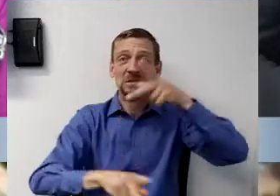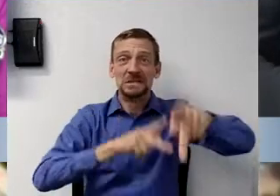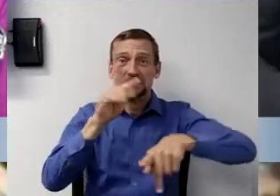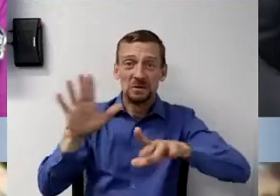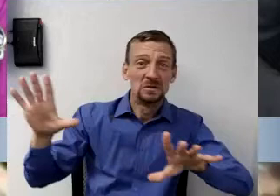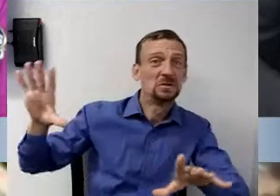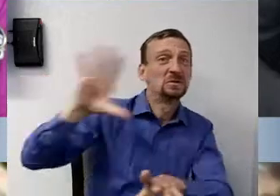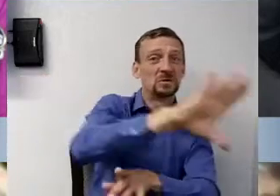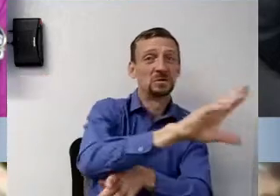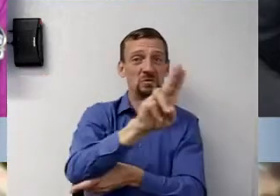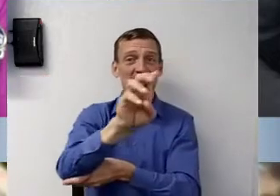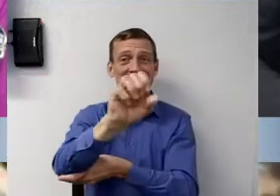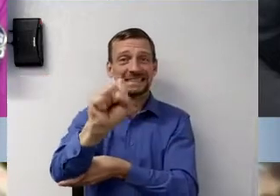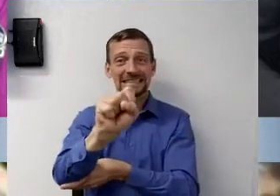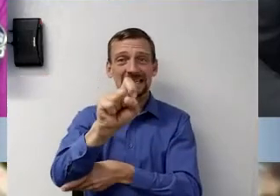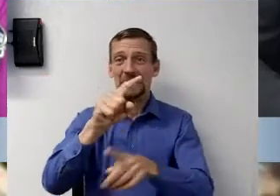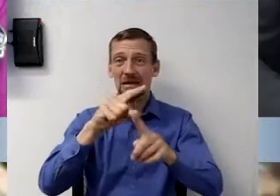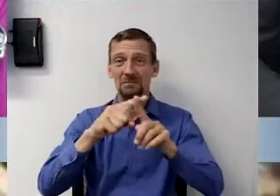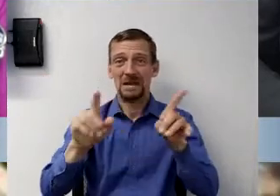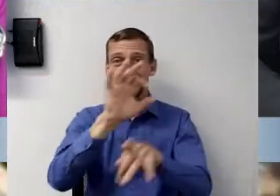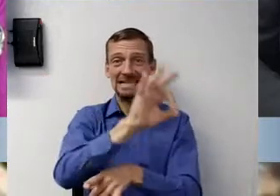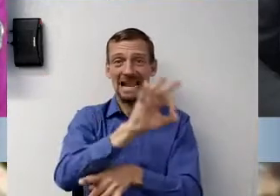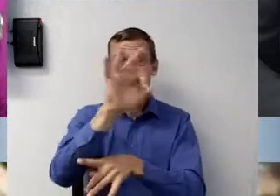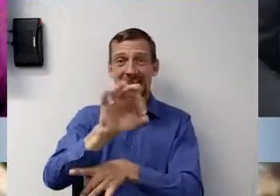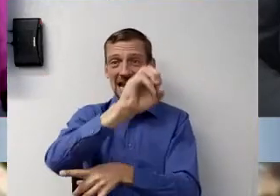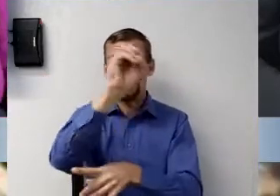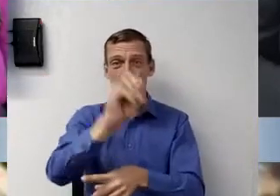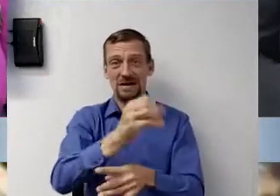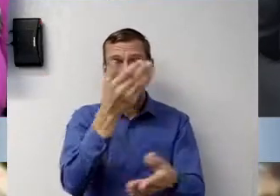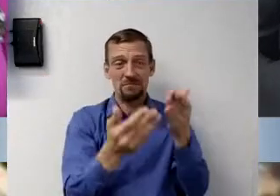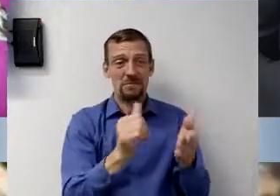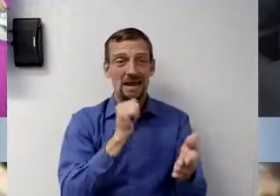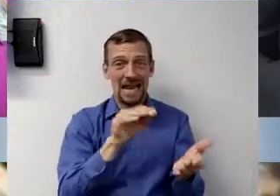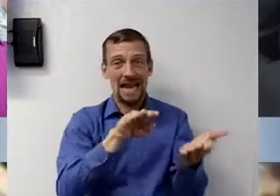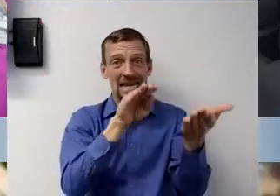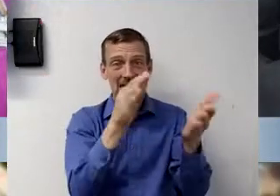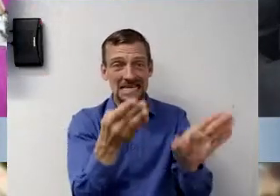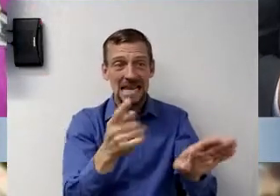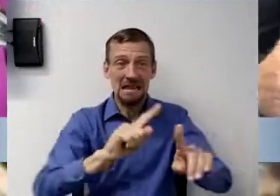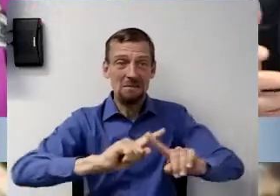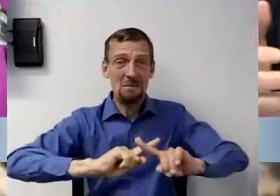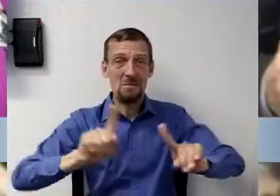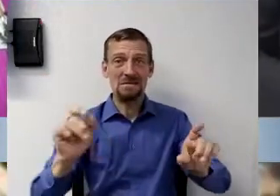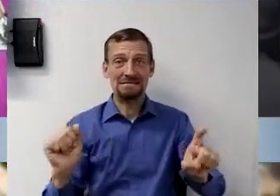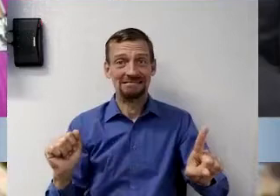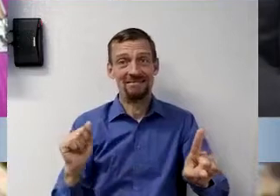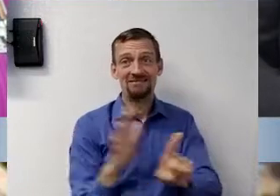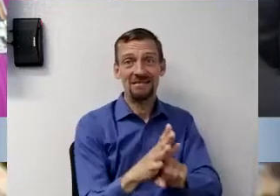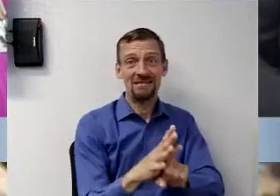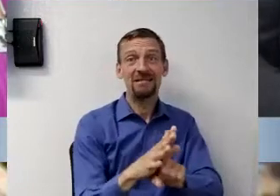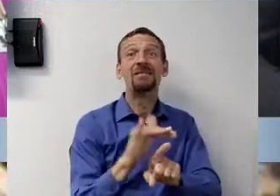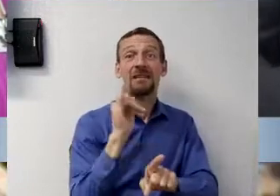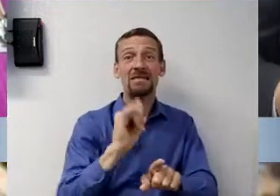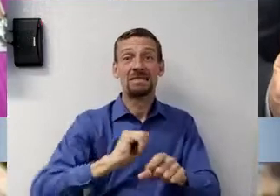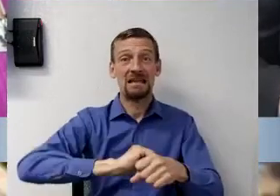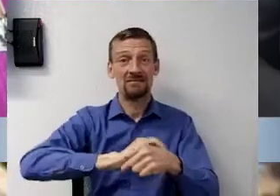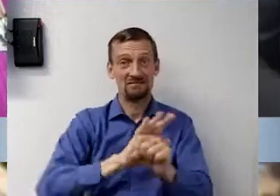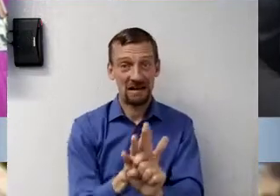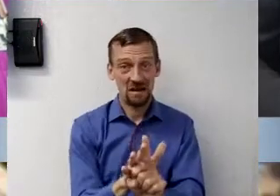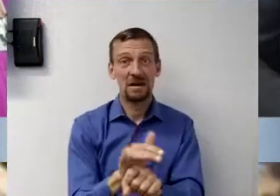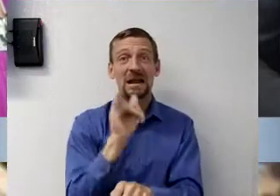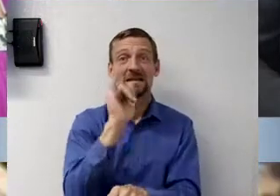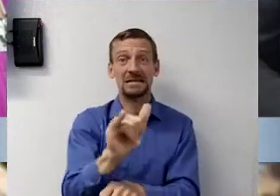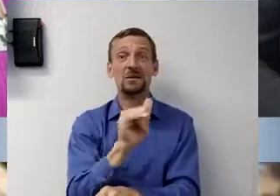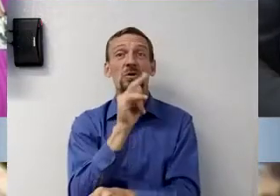while the 99% may not die, the effects of the virus and all those that